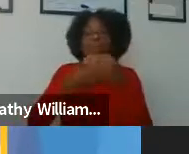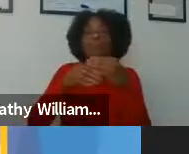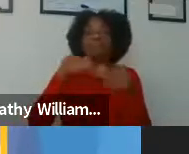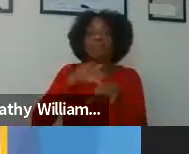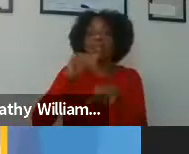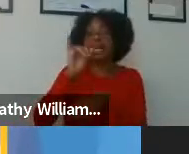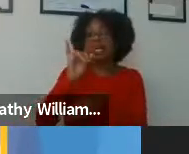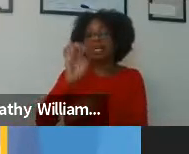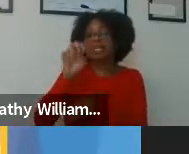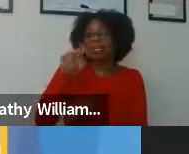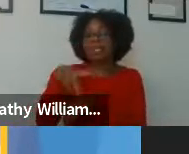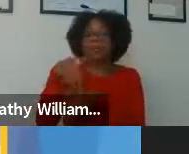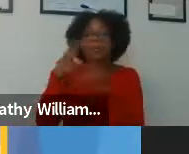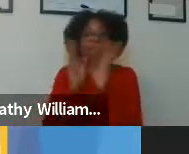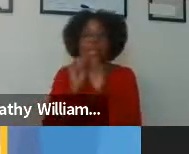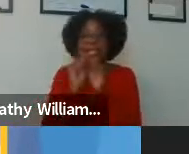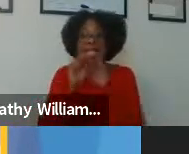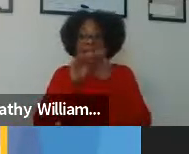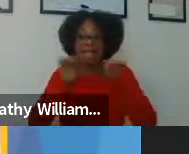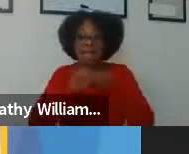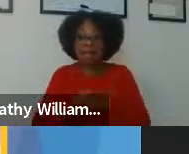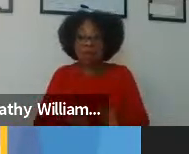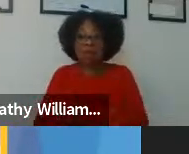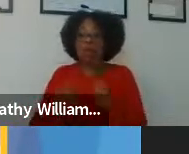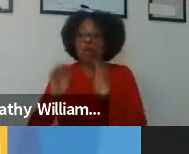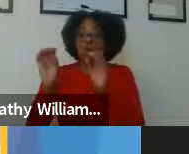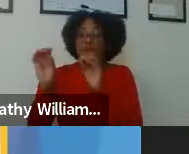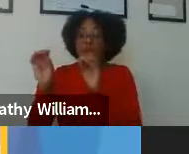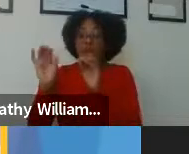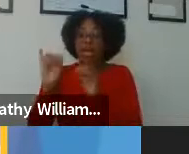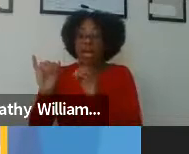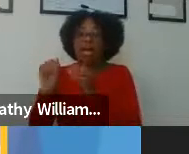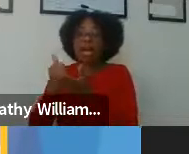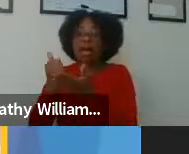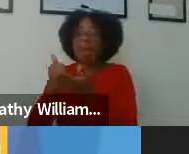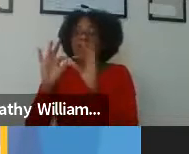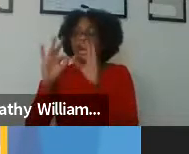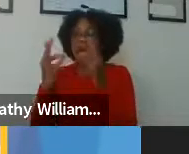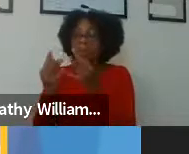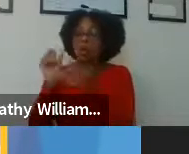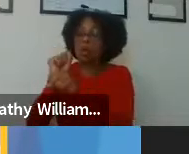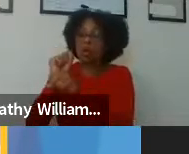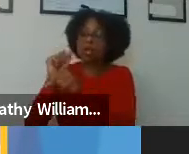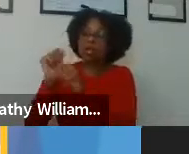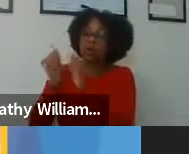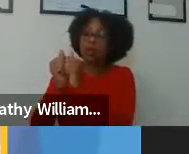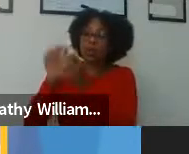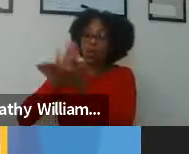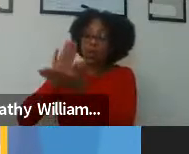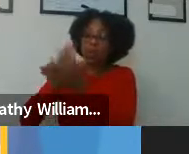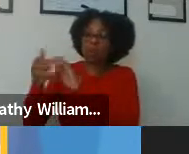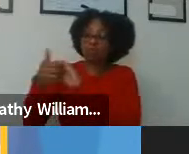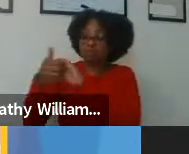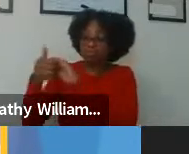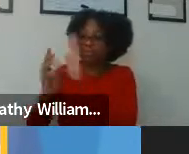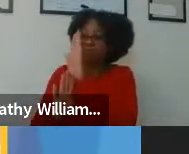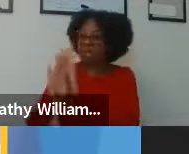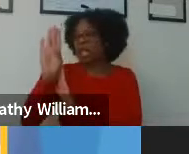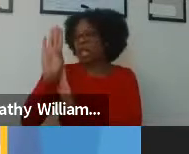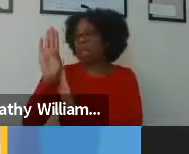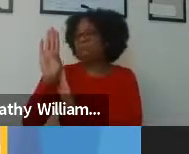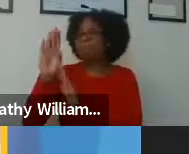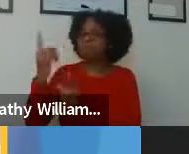level. These organizations assist families in working with schools to develop proper IEPs for their child.